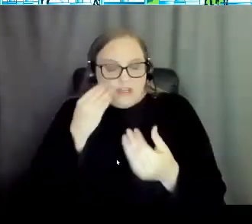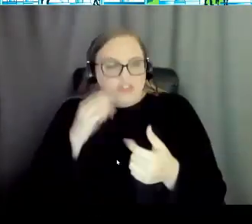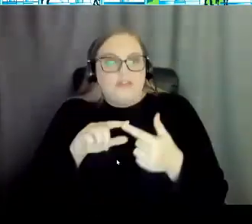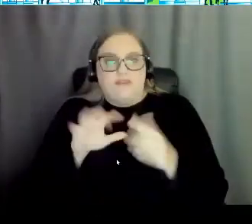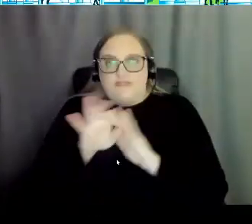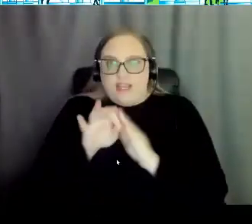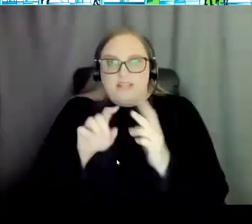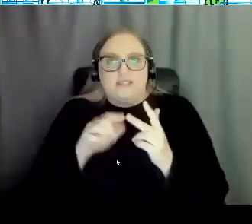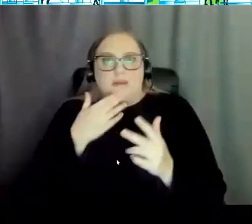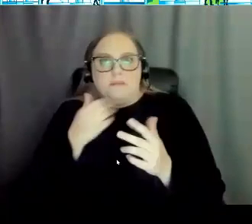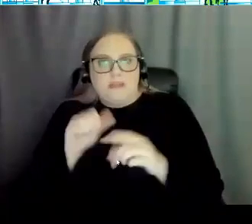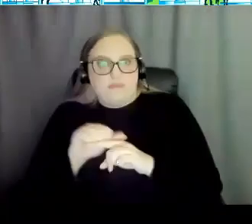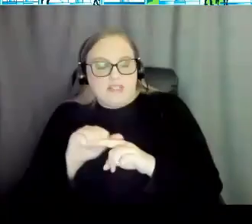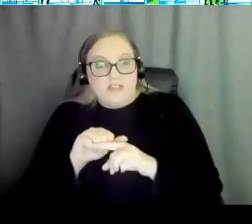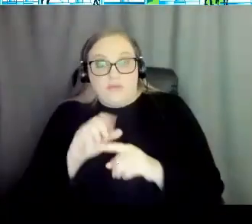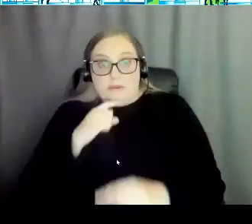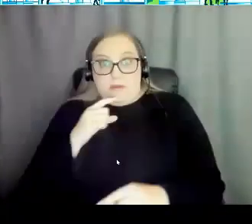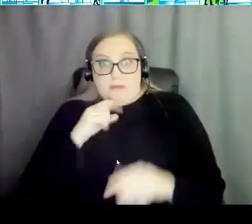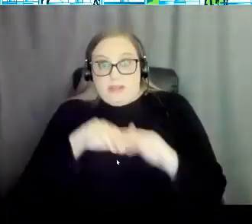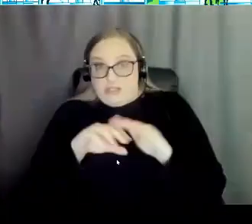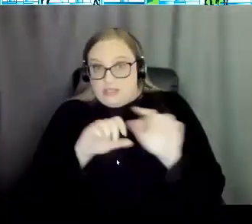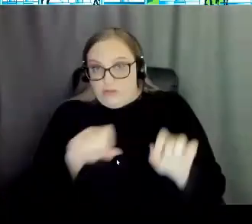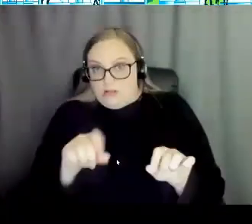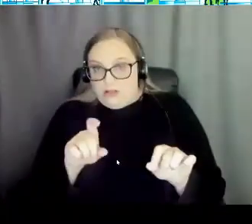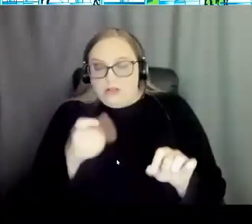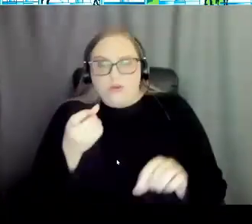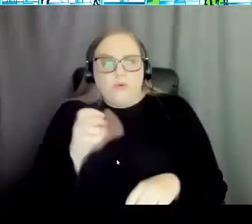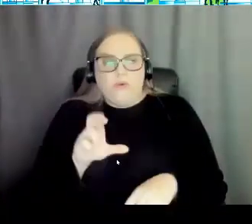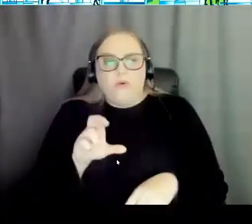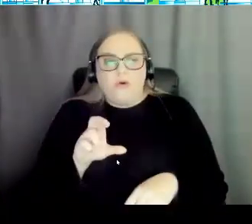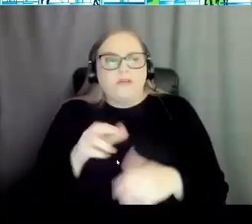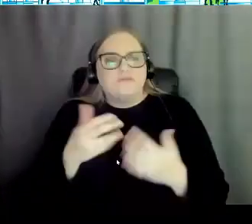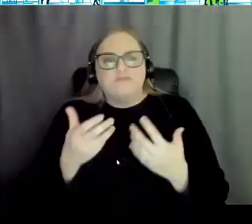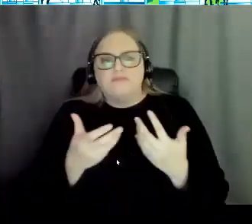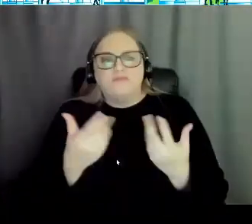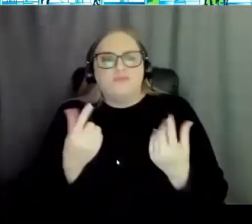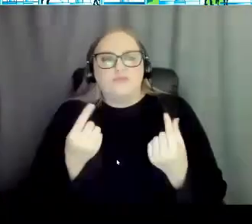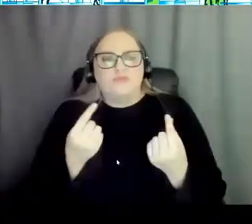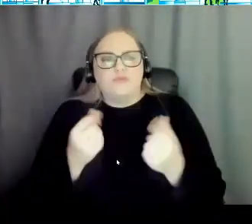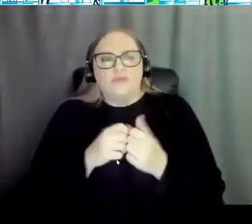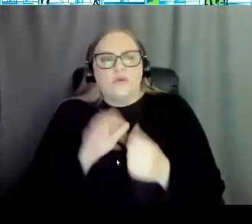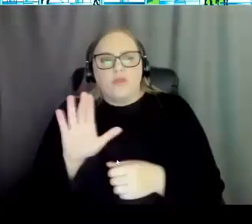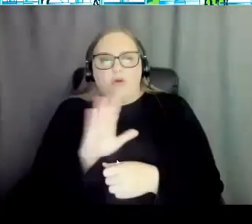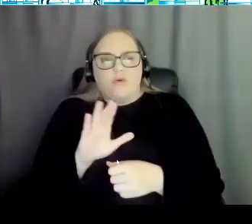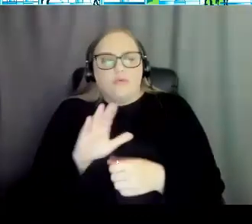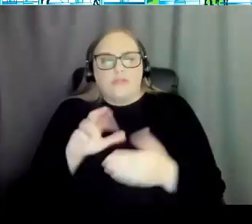be publicly accessible? Or what will you do with the outcomes of the work you're